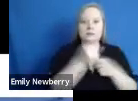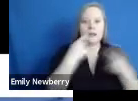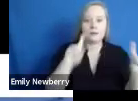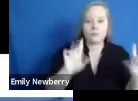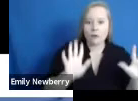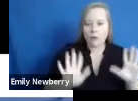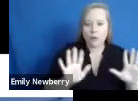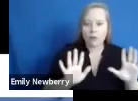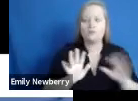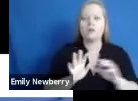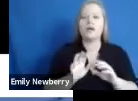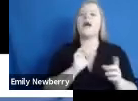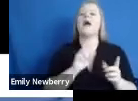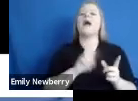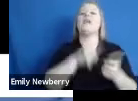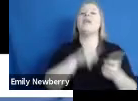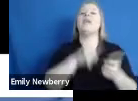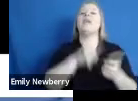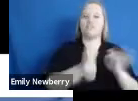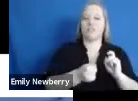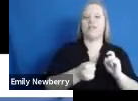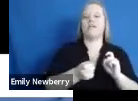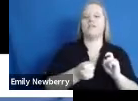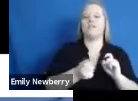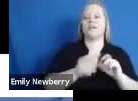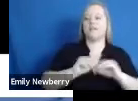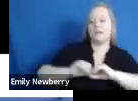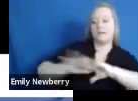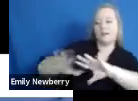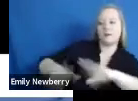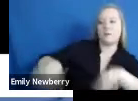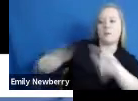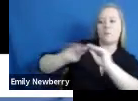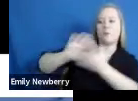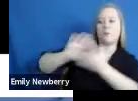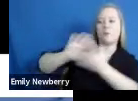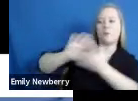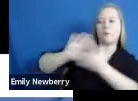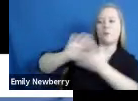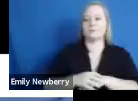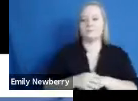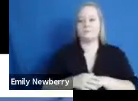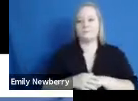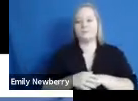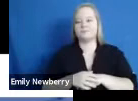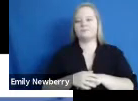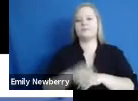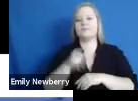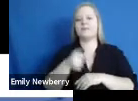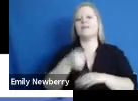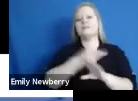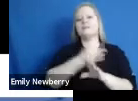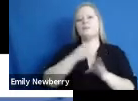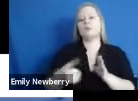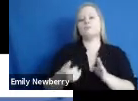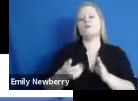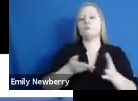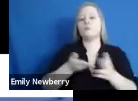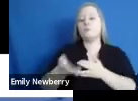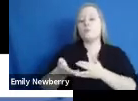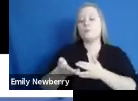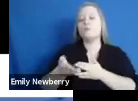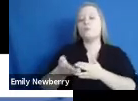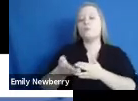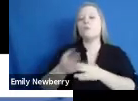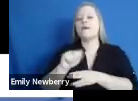the necessary changes, and then scale it up. Well, these projects are run through the Navajo Nation Human Research Review Board